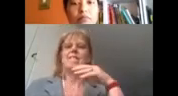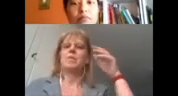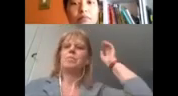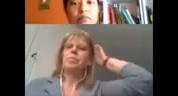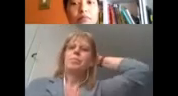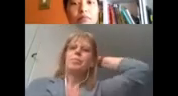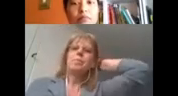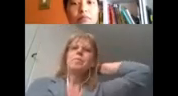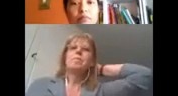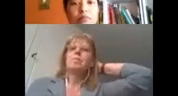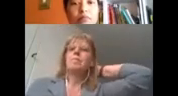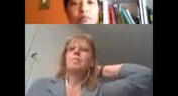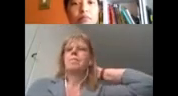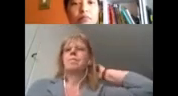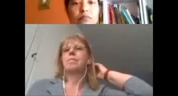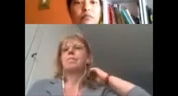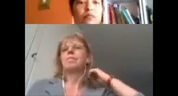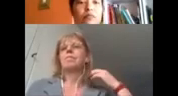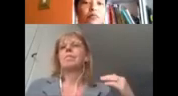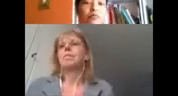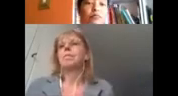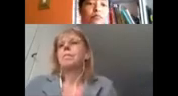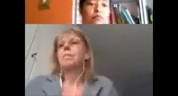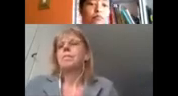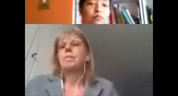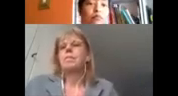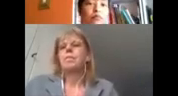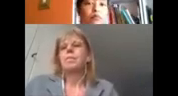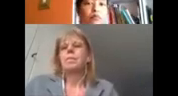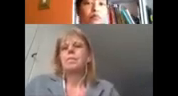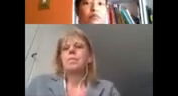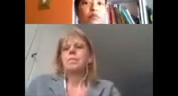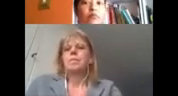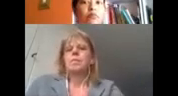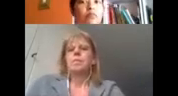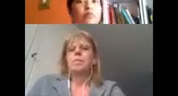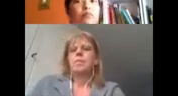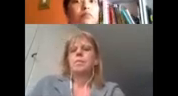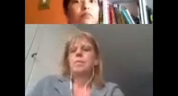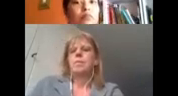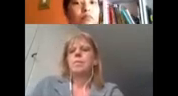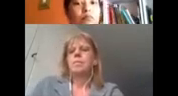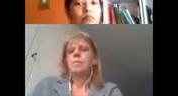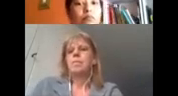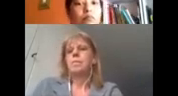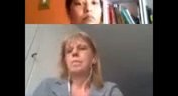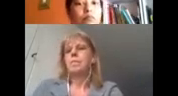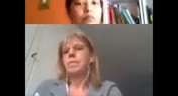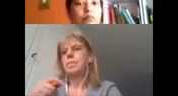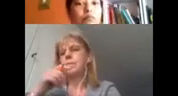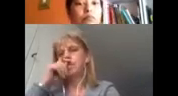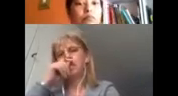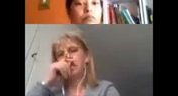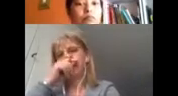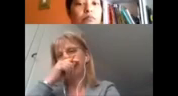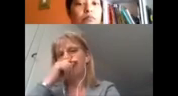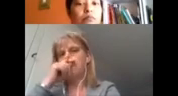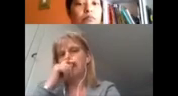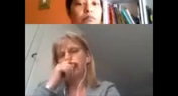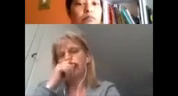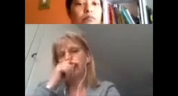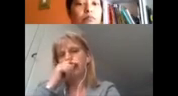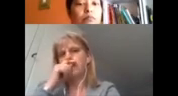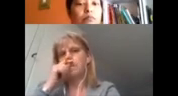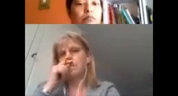a link to register for next week's event in the email that we sent out about details for today, but we will send that around again when we send the slides